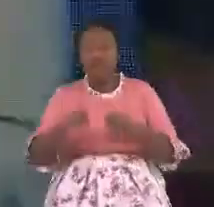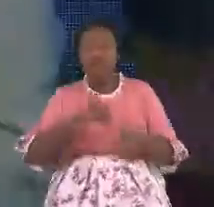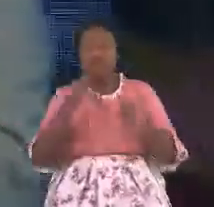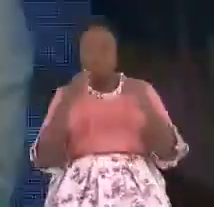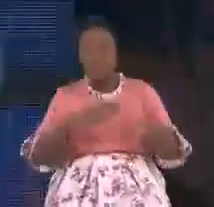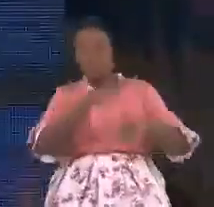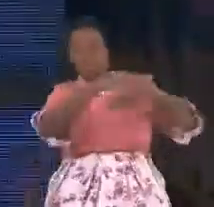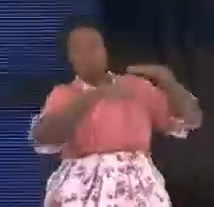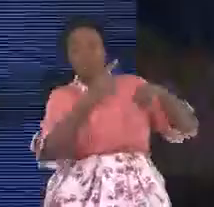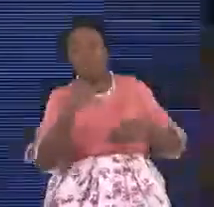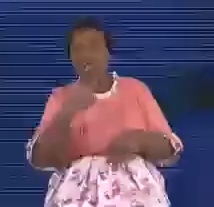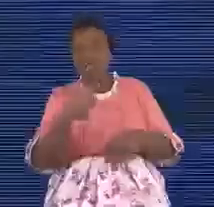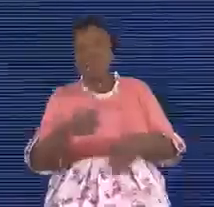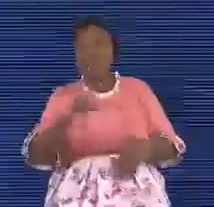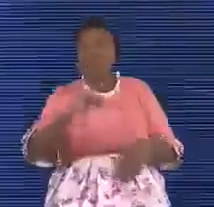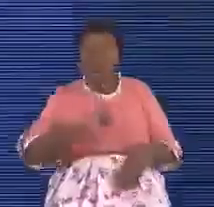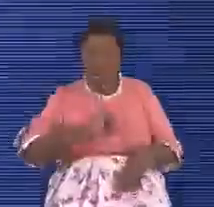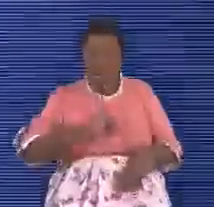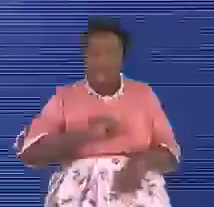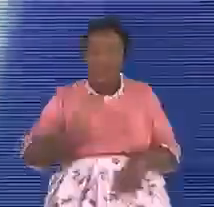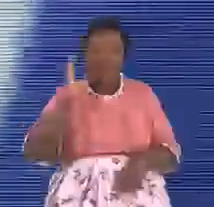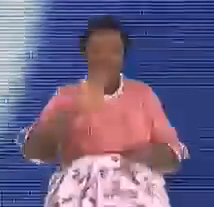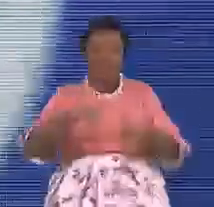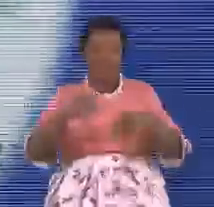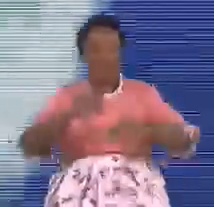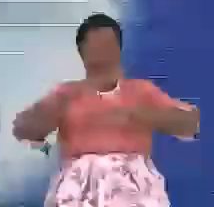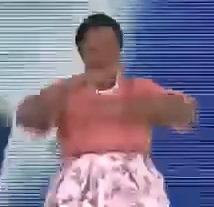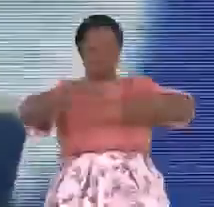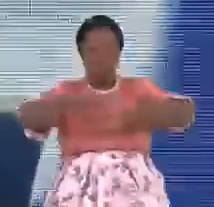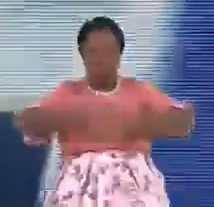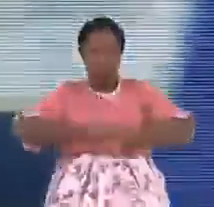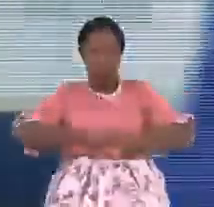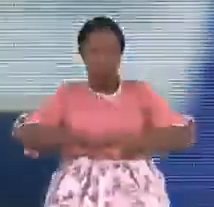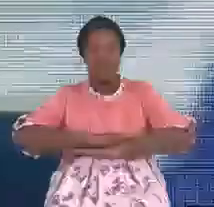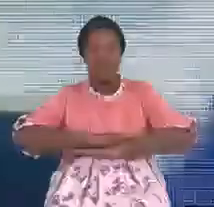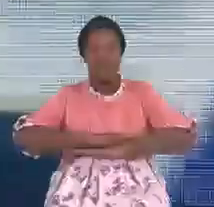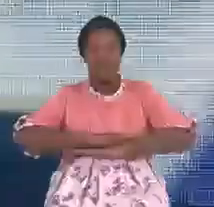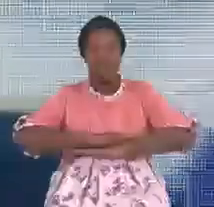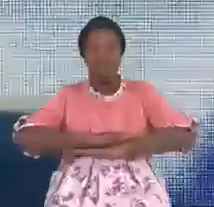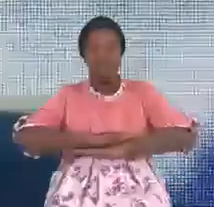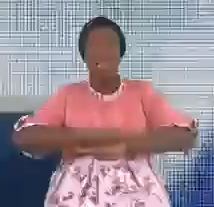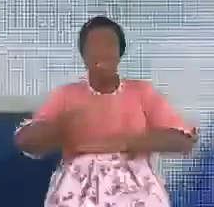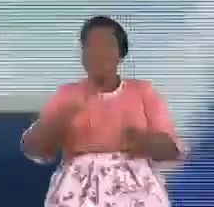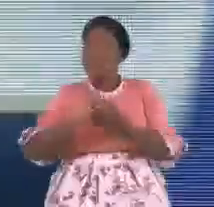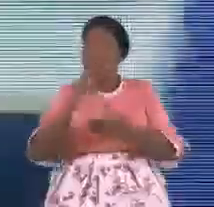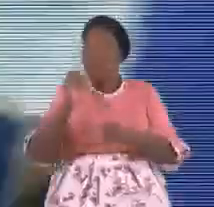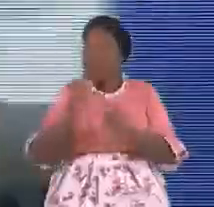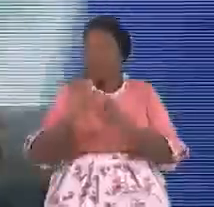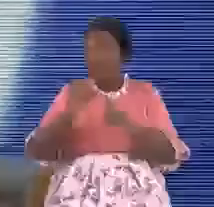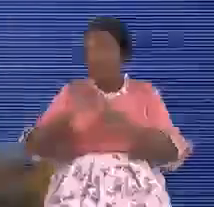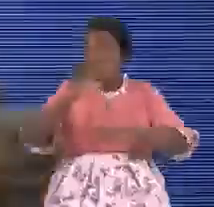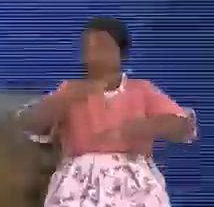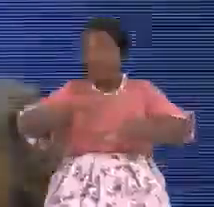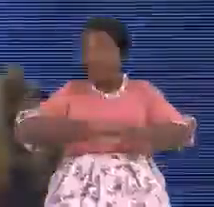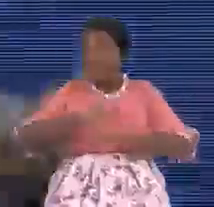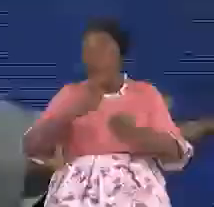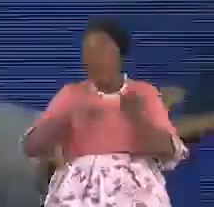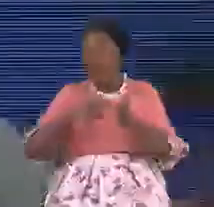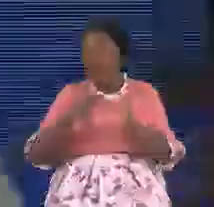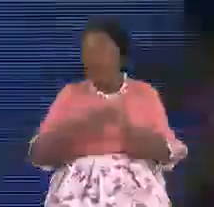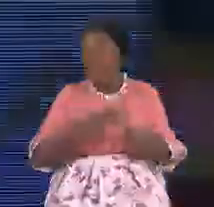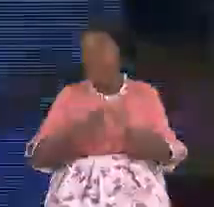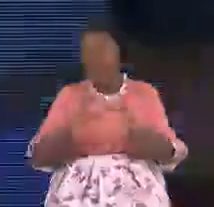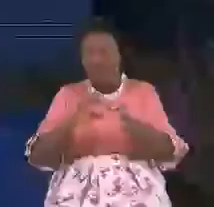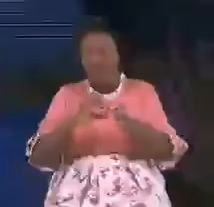"I will give you rest." That word rest, what does that mean? Release from